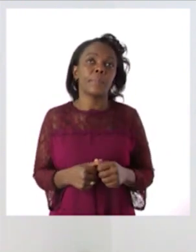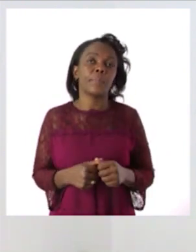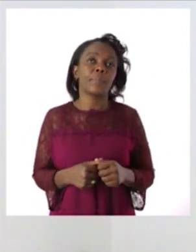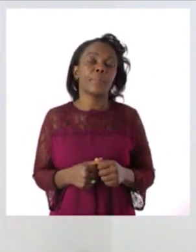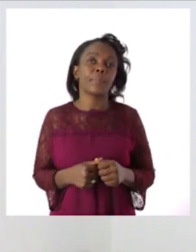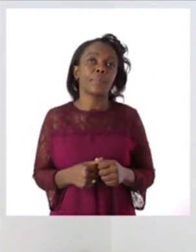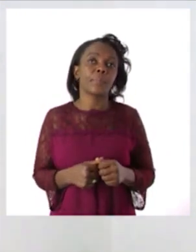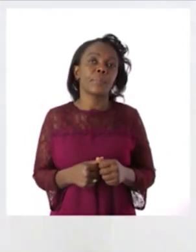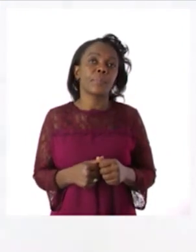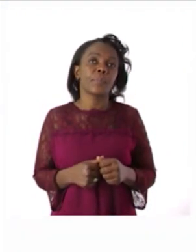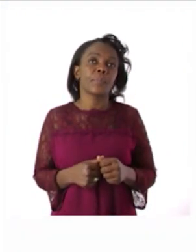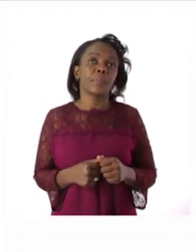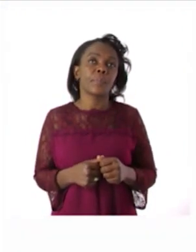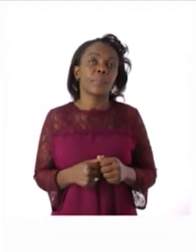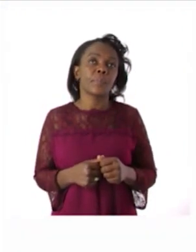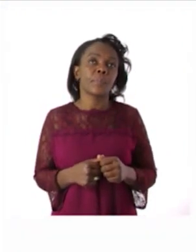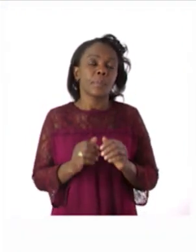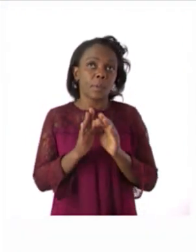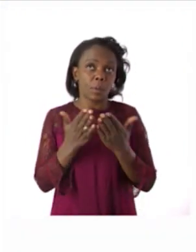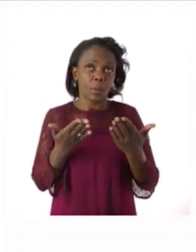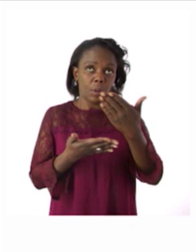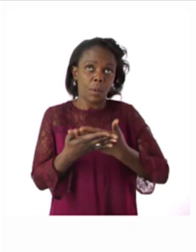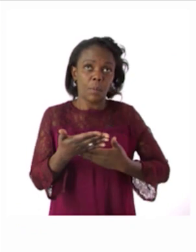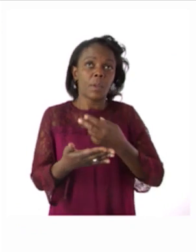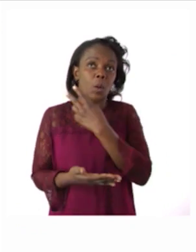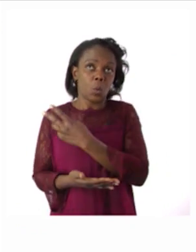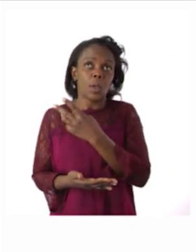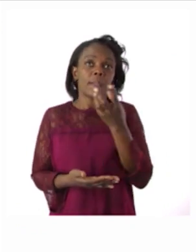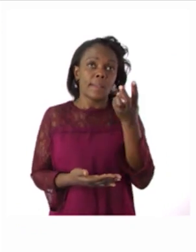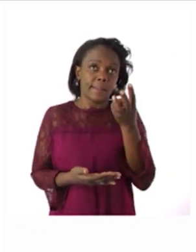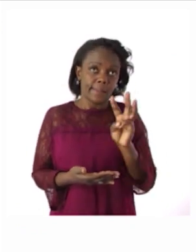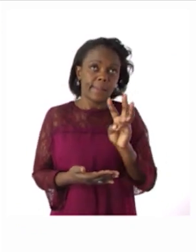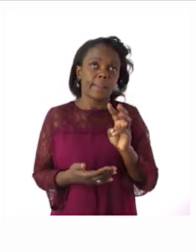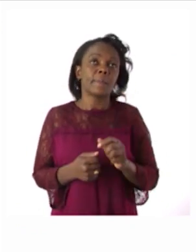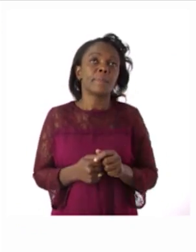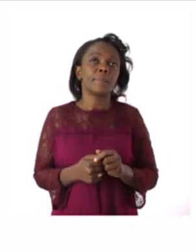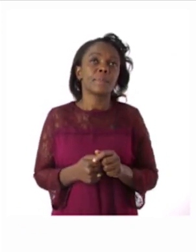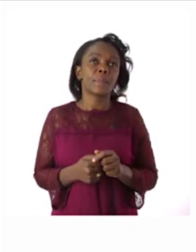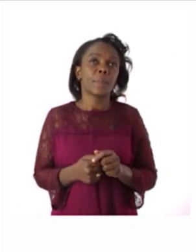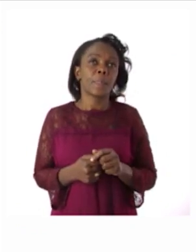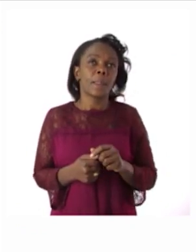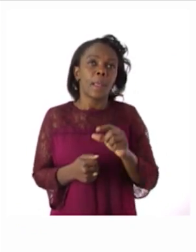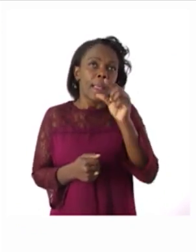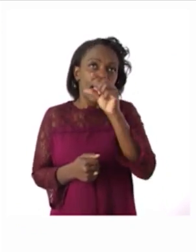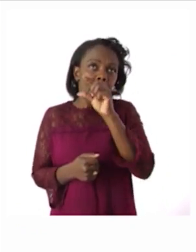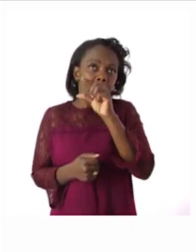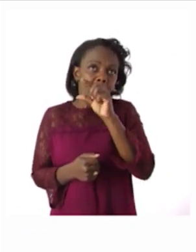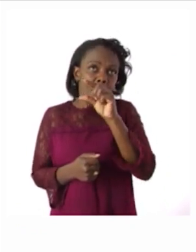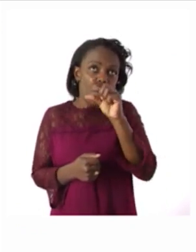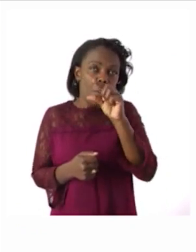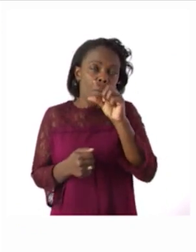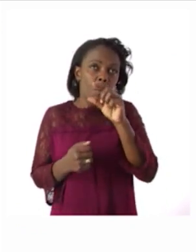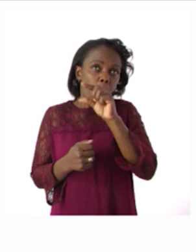on this one? On page 26, we are going to unscramble the letters to make the word matching